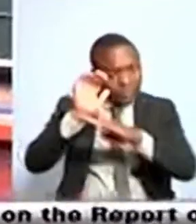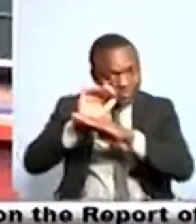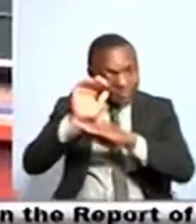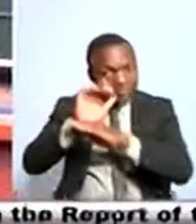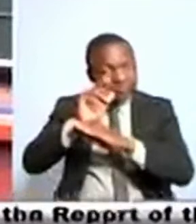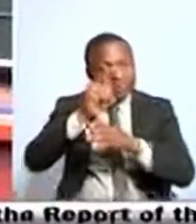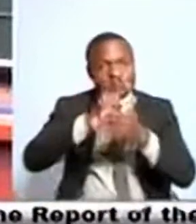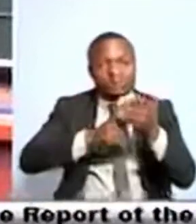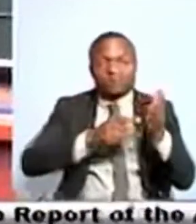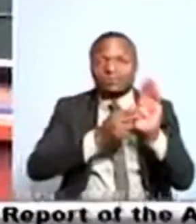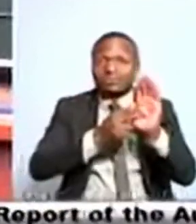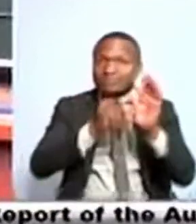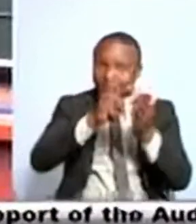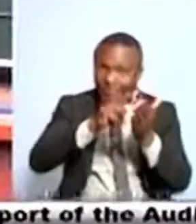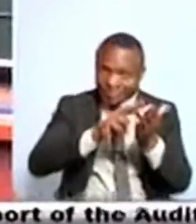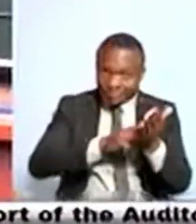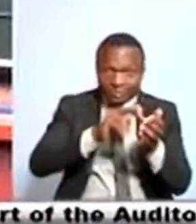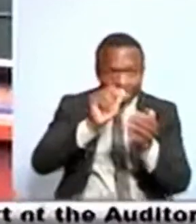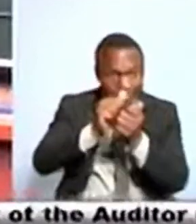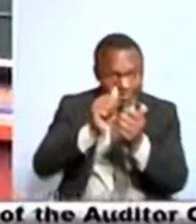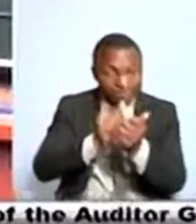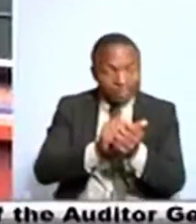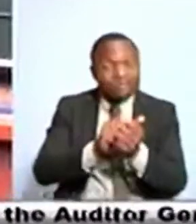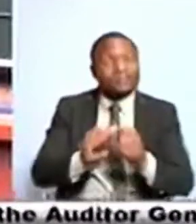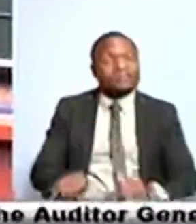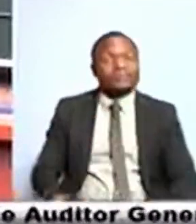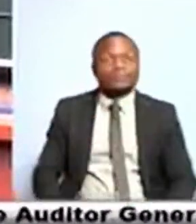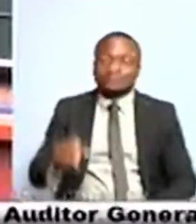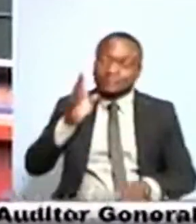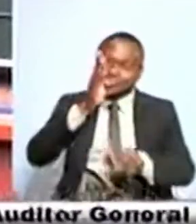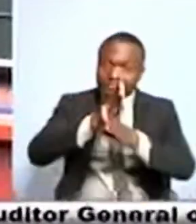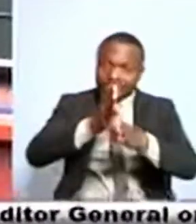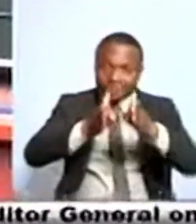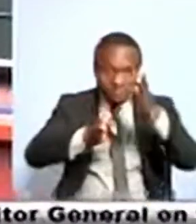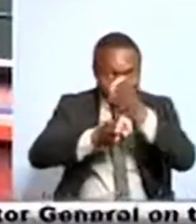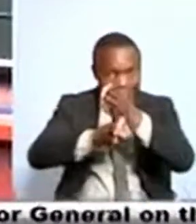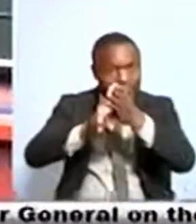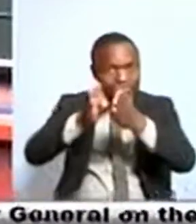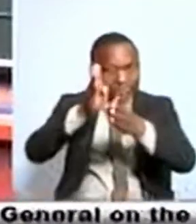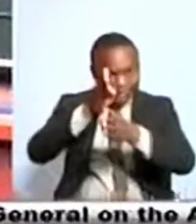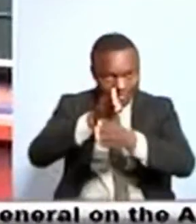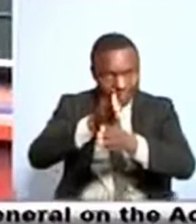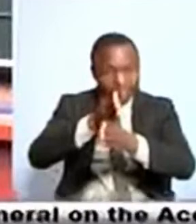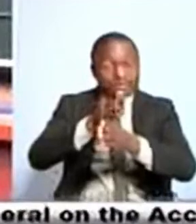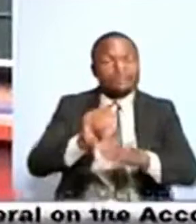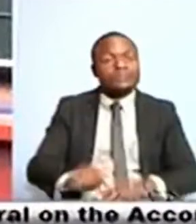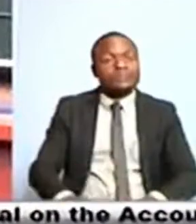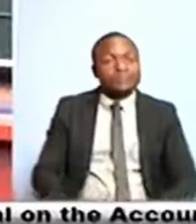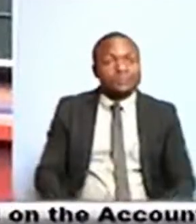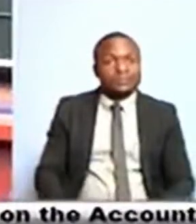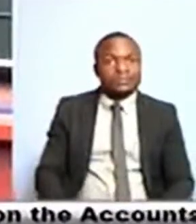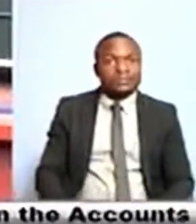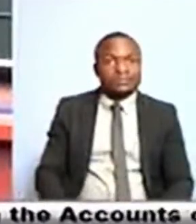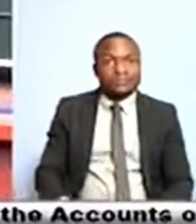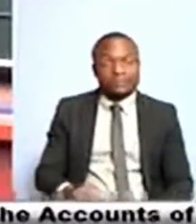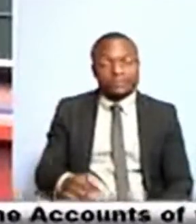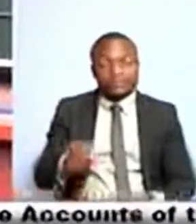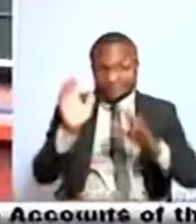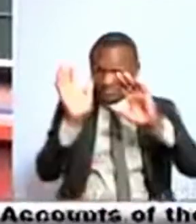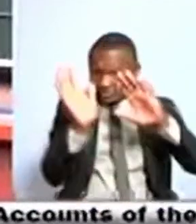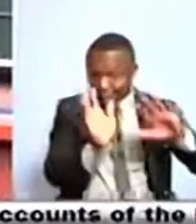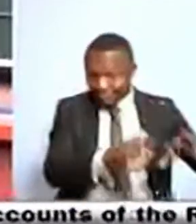the report with reference to infrastructure, and that is, number one,